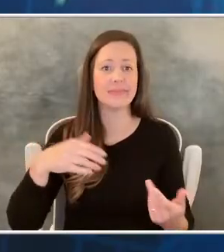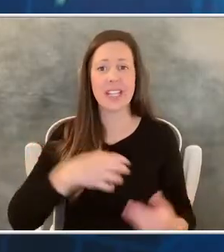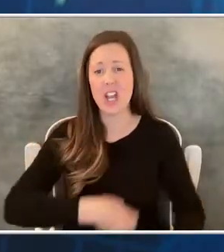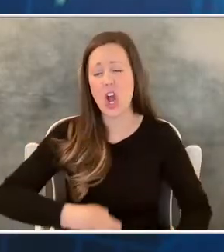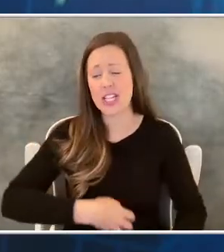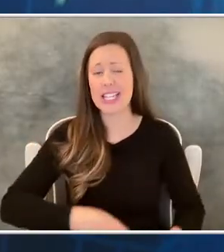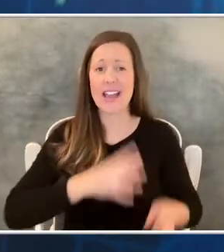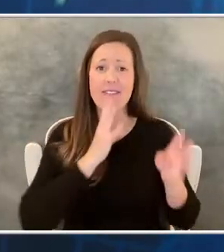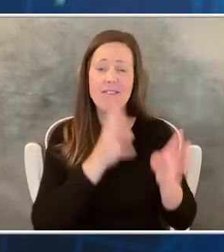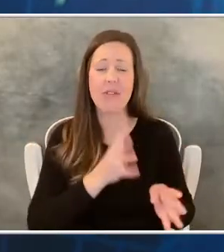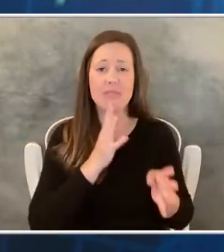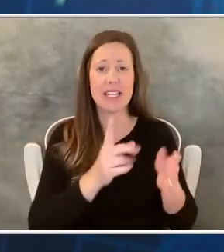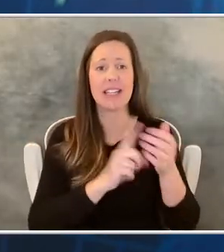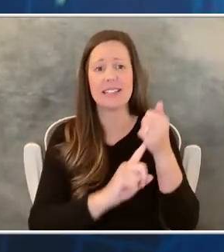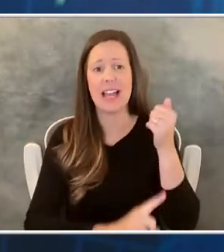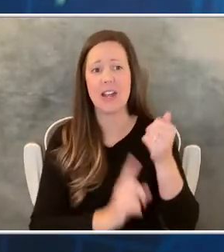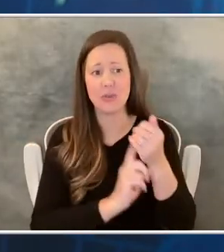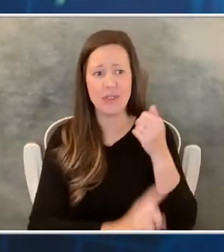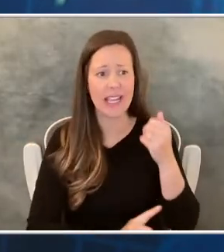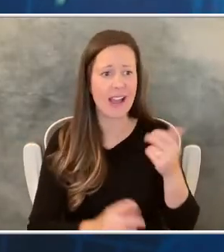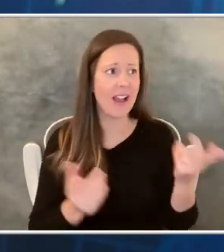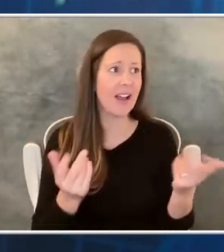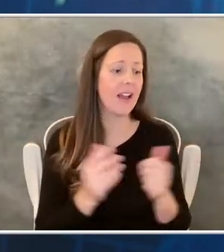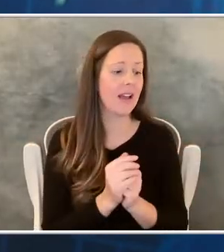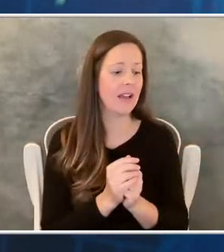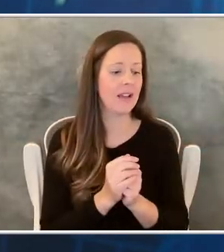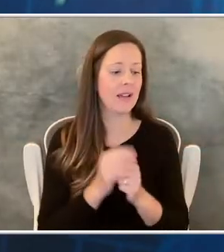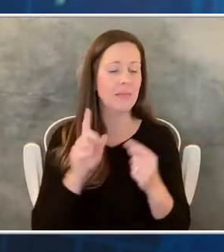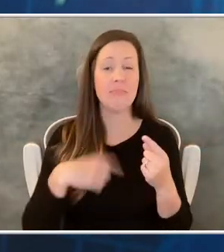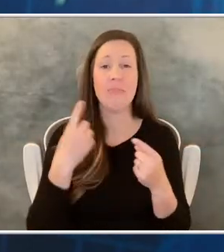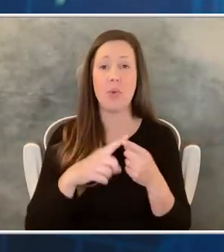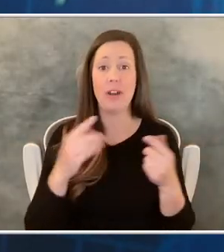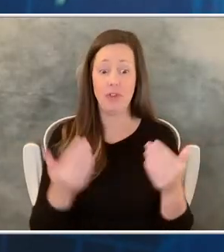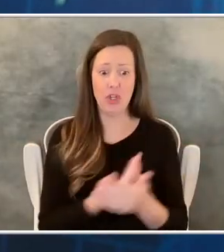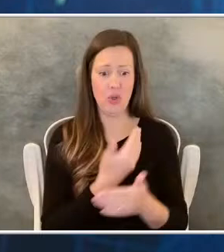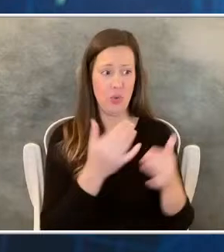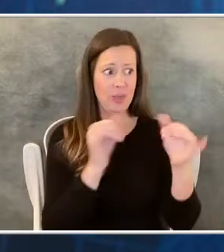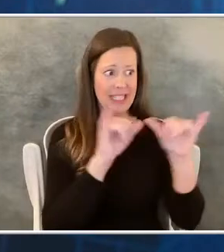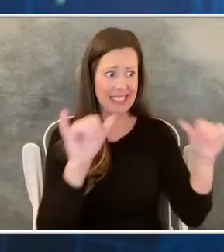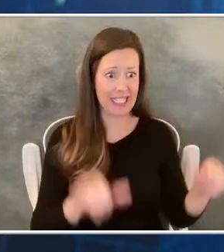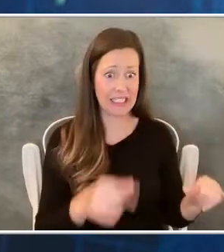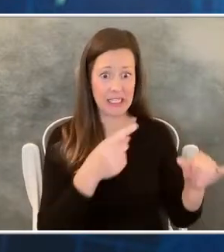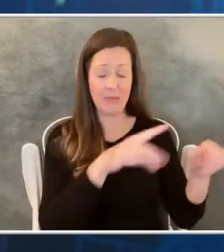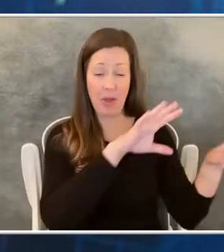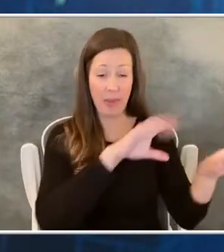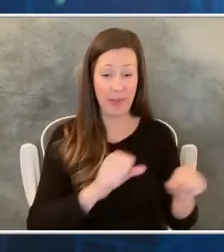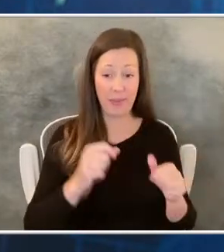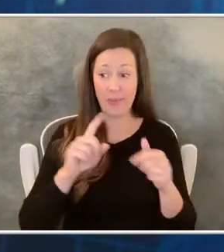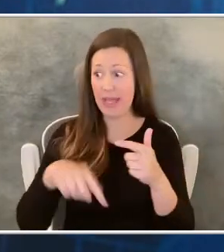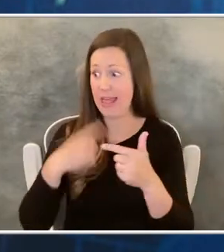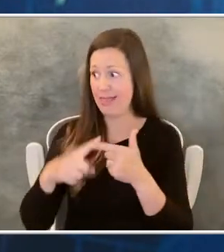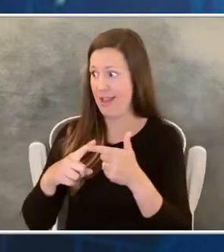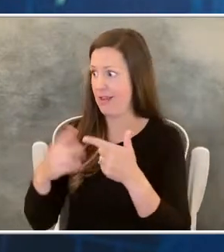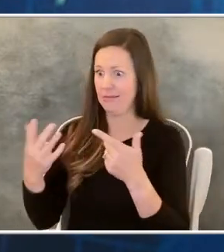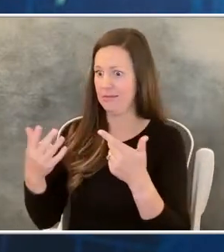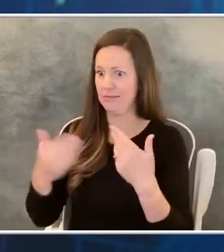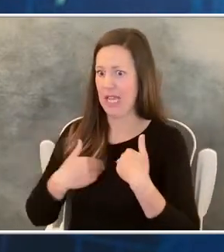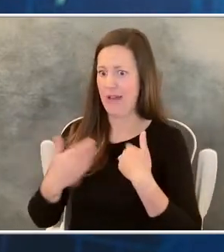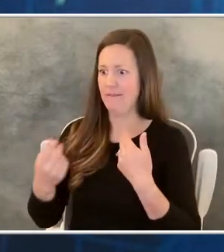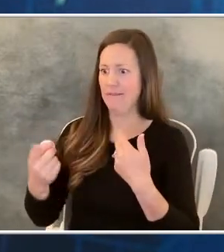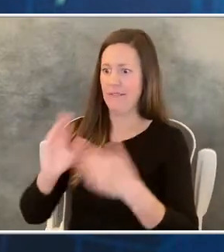diarrhea. But when the immune system is wiped out, you are at such higher risk for infection. So